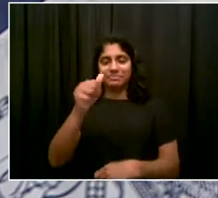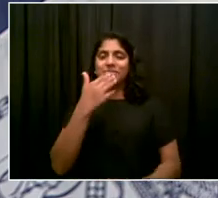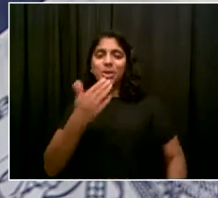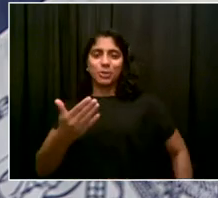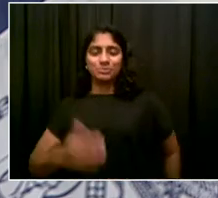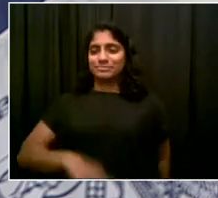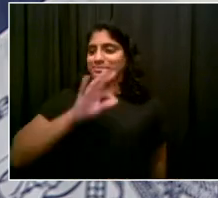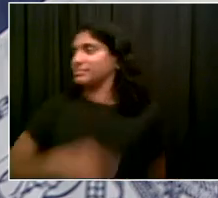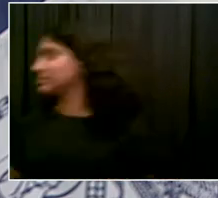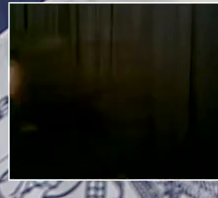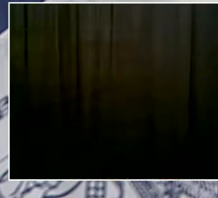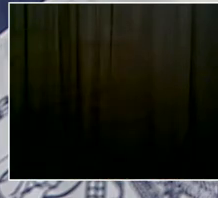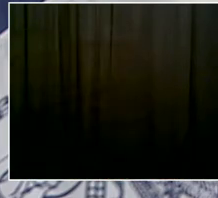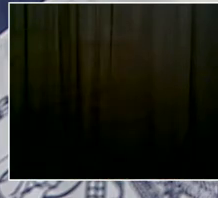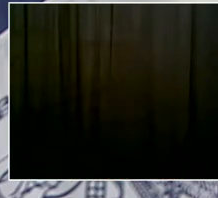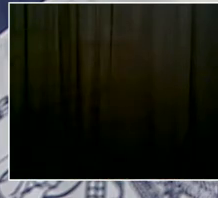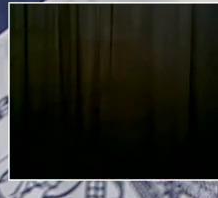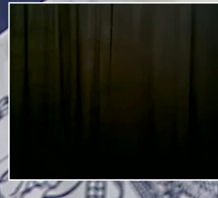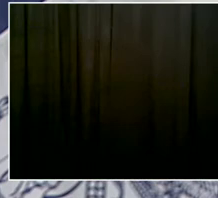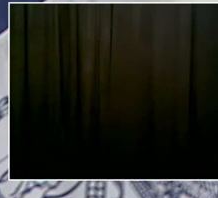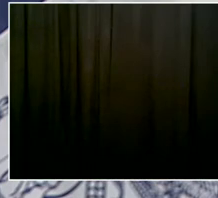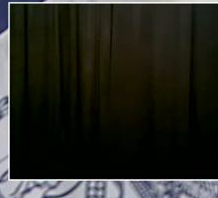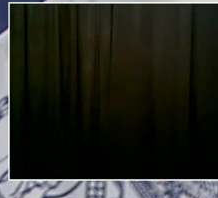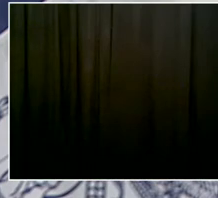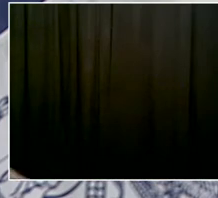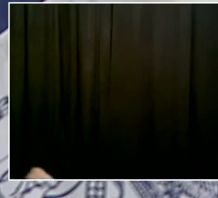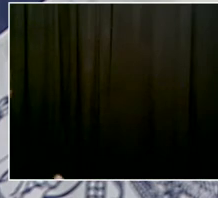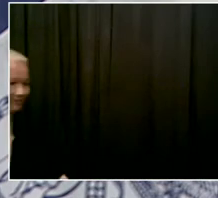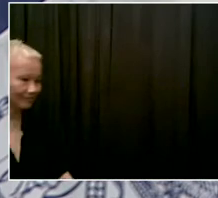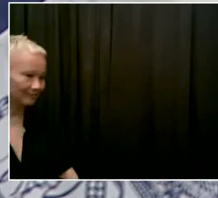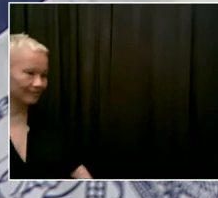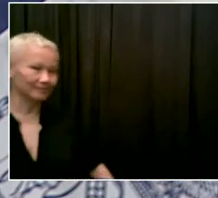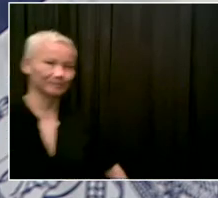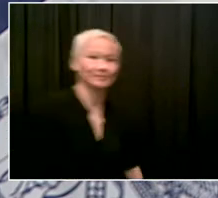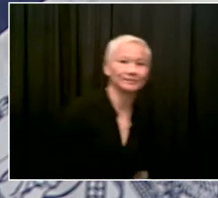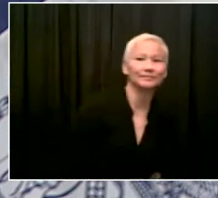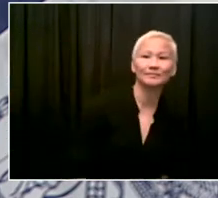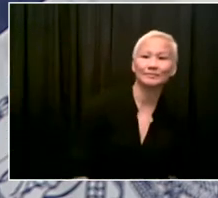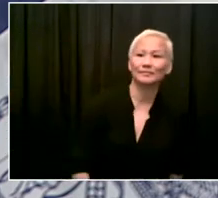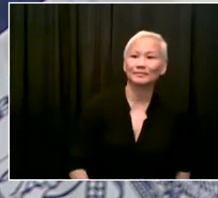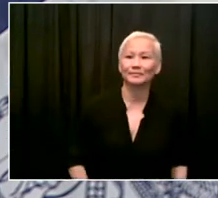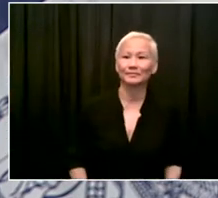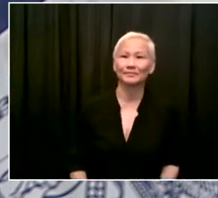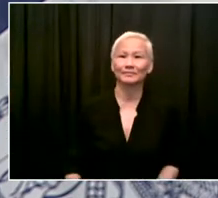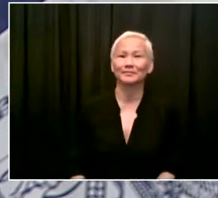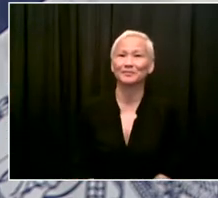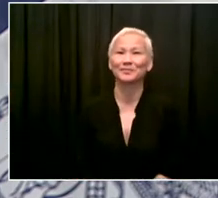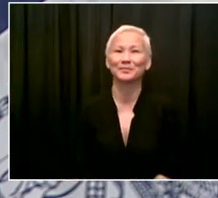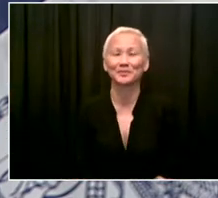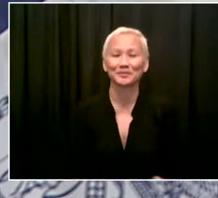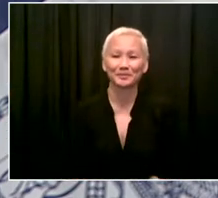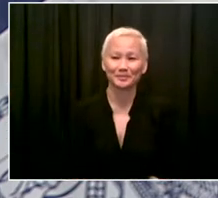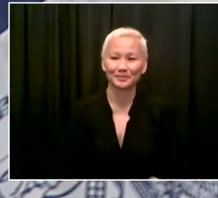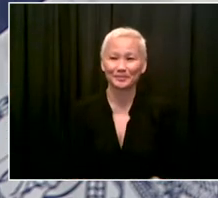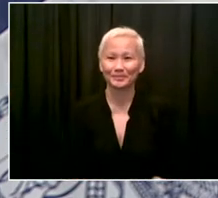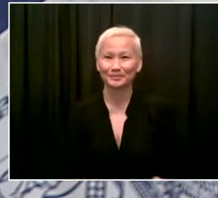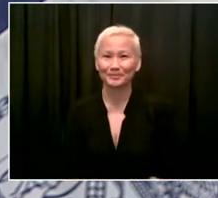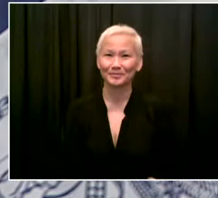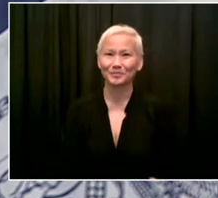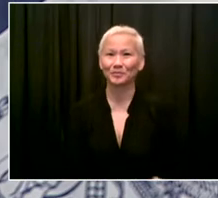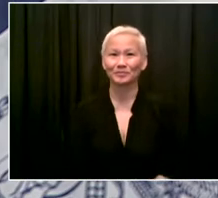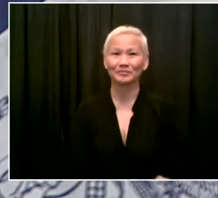NYC Health and Hospitals acaba de administrar 1 millón de vacunas,